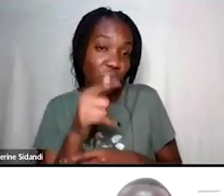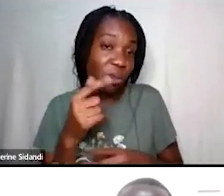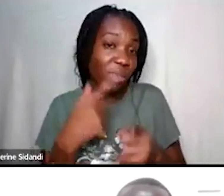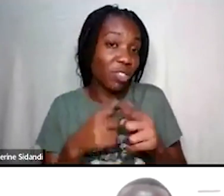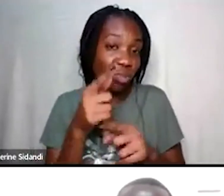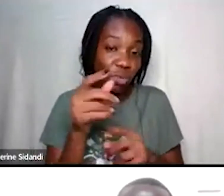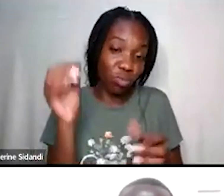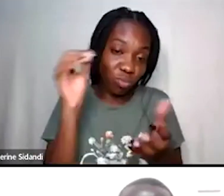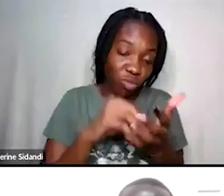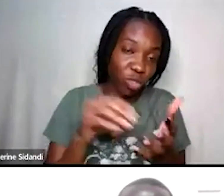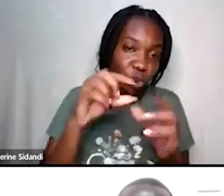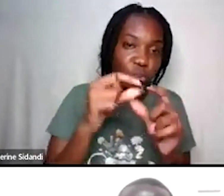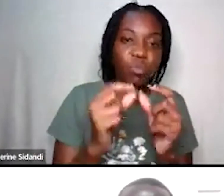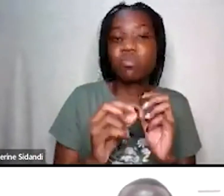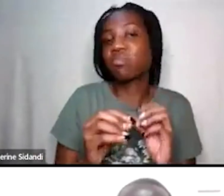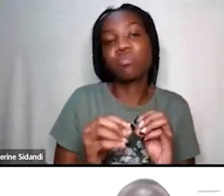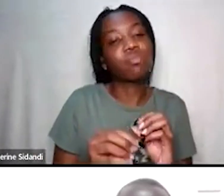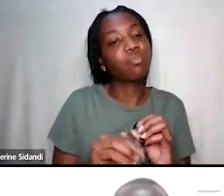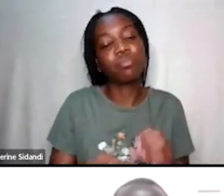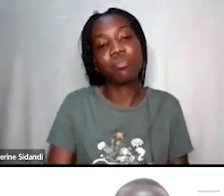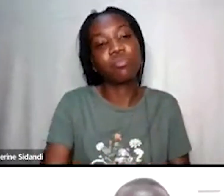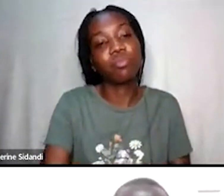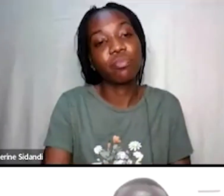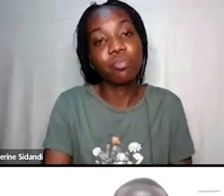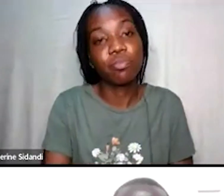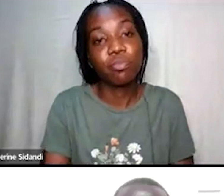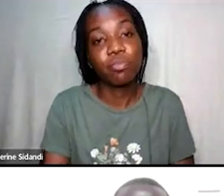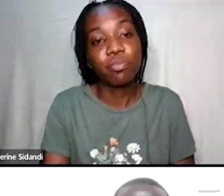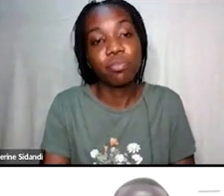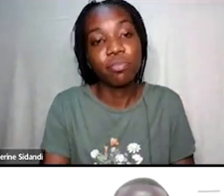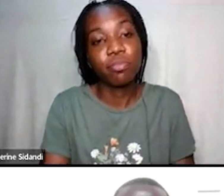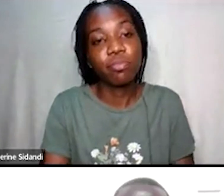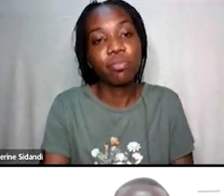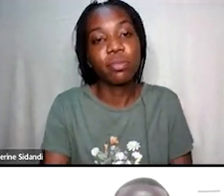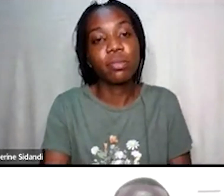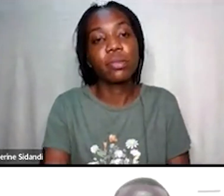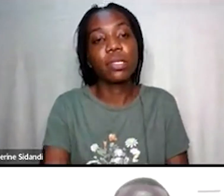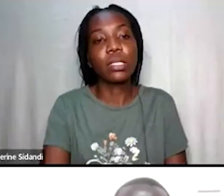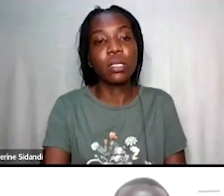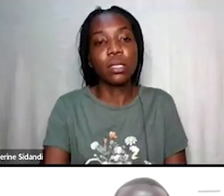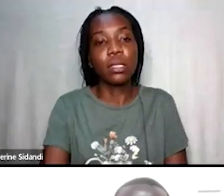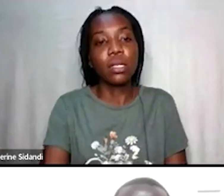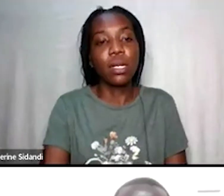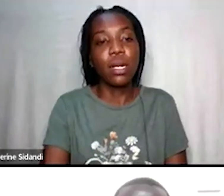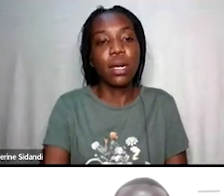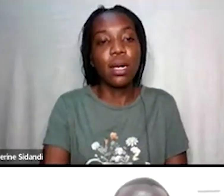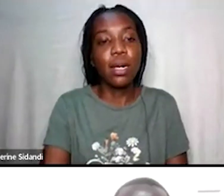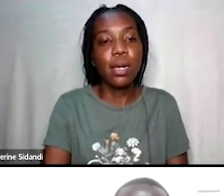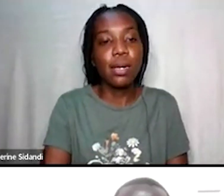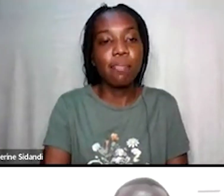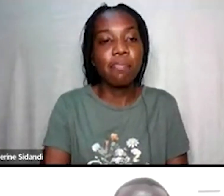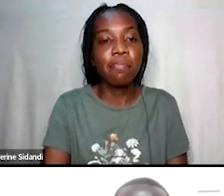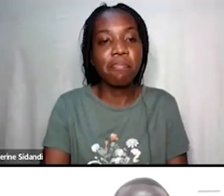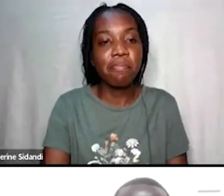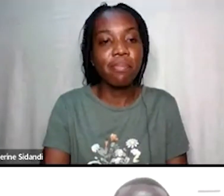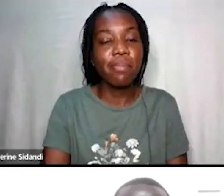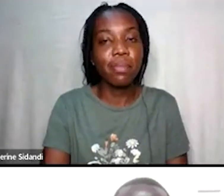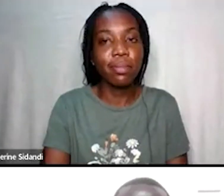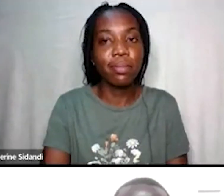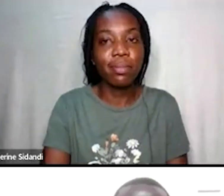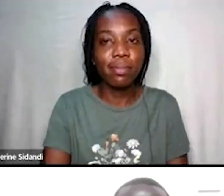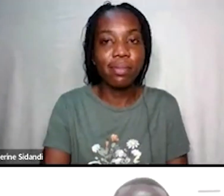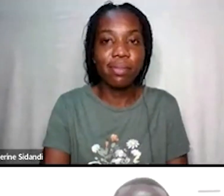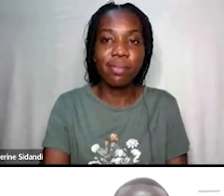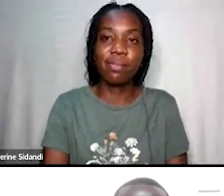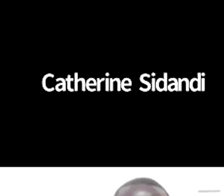group. Yeah. Yeah, there's of course some need for boundaries. I agree with you, Sarah. Yeah. I